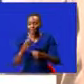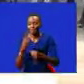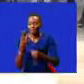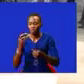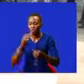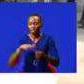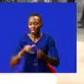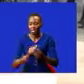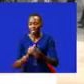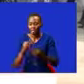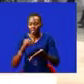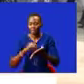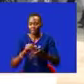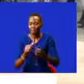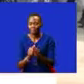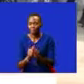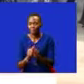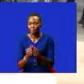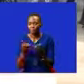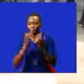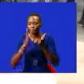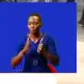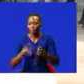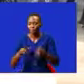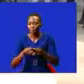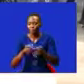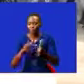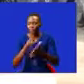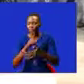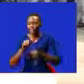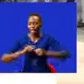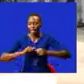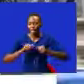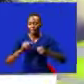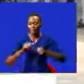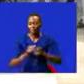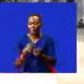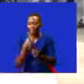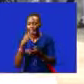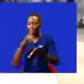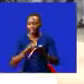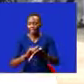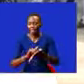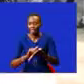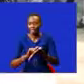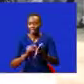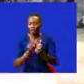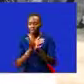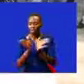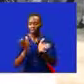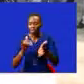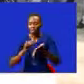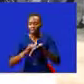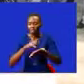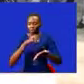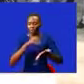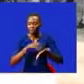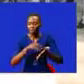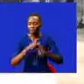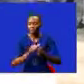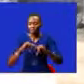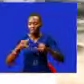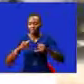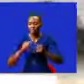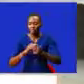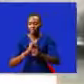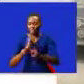medi. Jaohala Edward Onyango bende nyiso mor mare kowacho ni yepo ma tesend nyamburko noero en